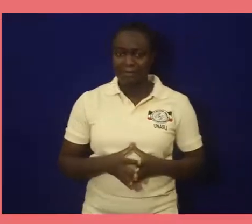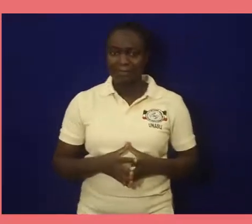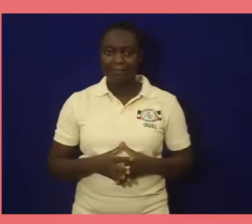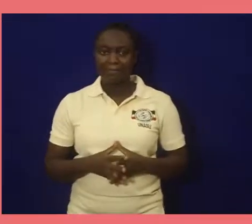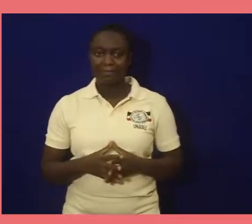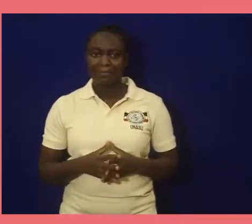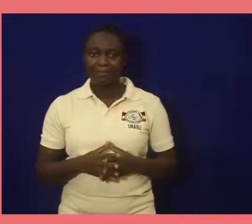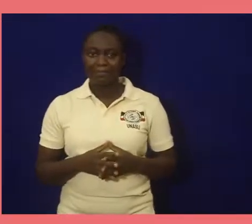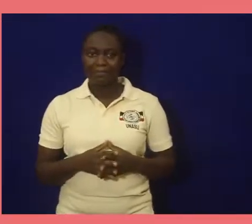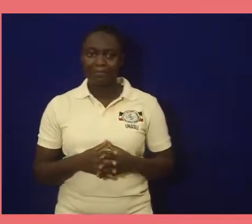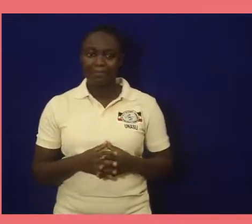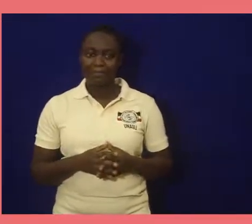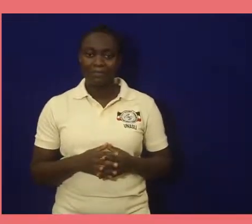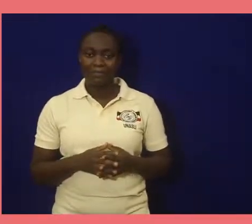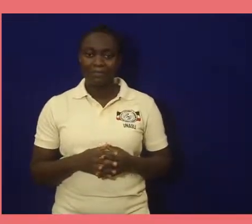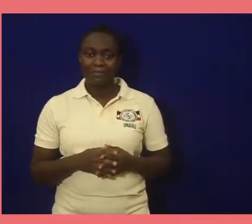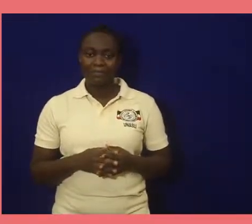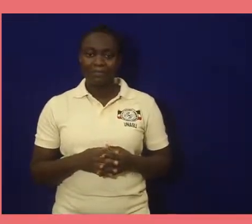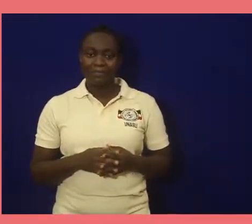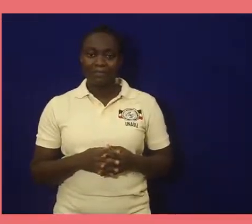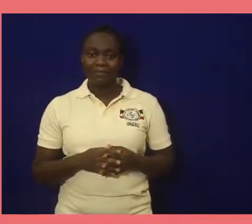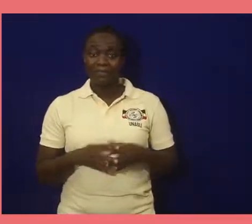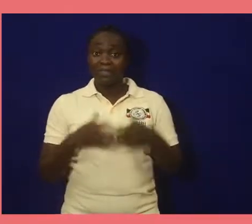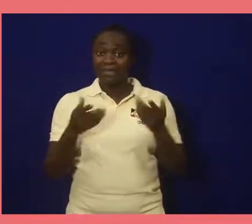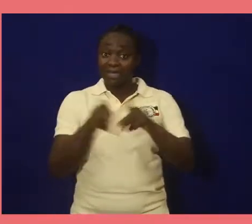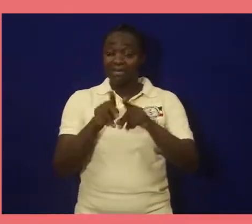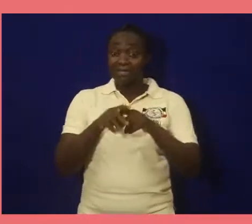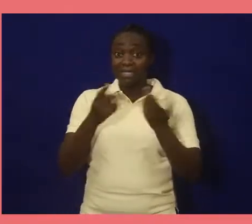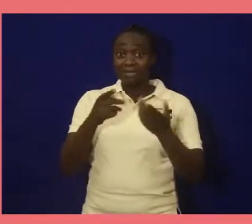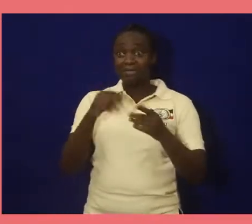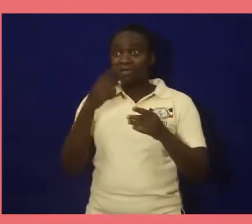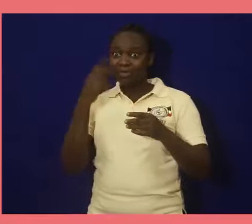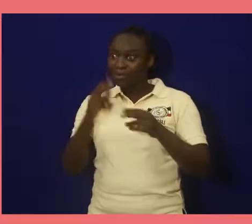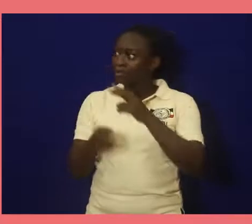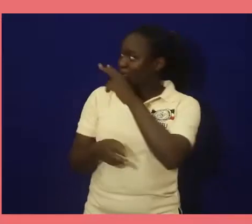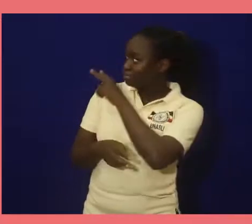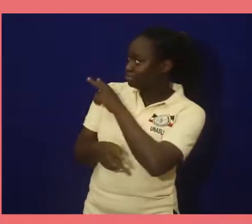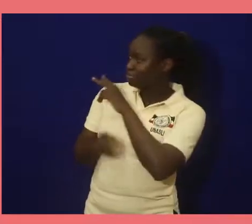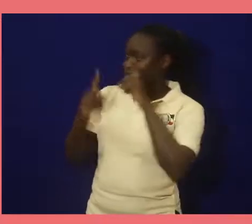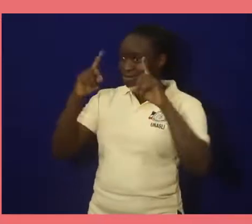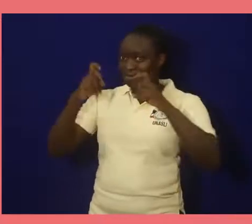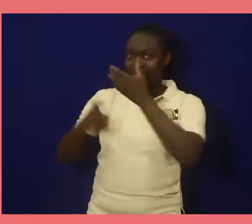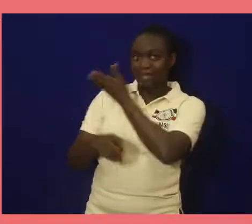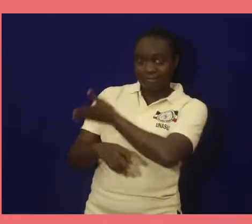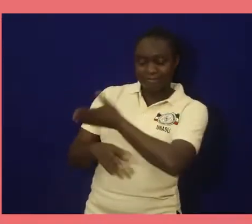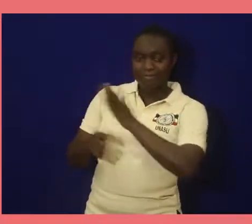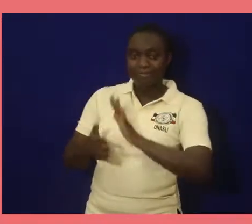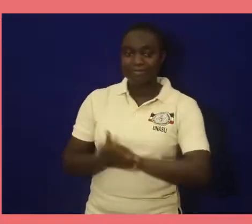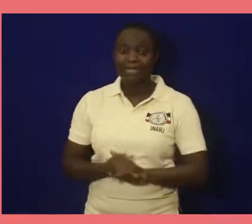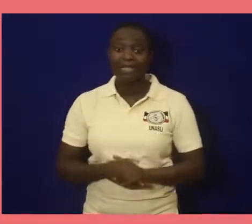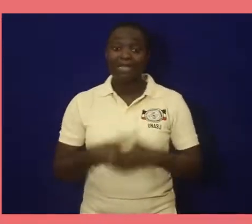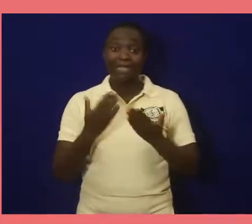That is principal axis. On the diagram, once again, you can refer to the diagram.